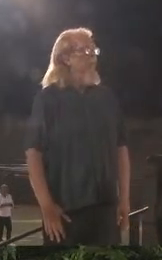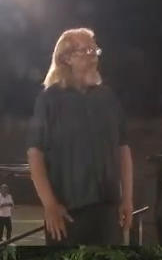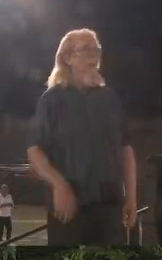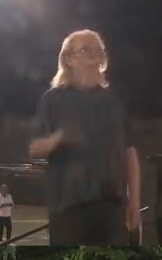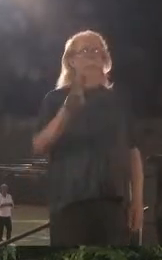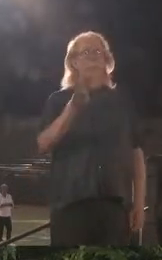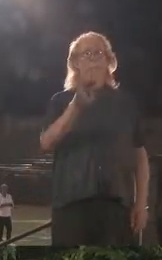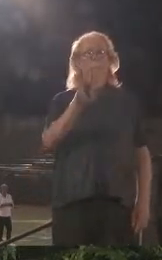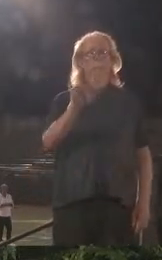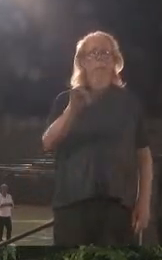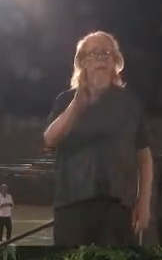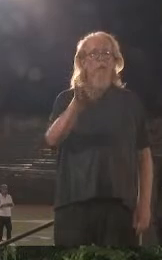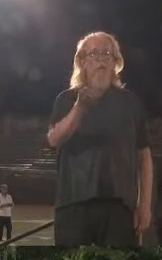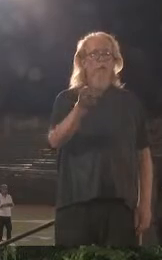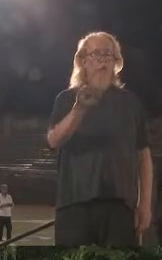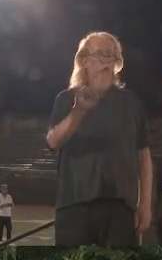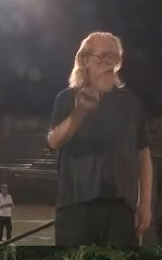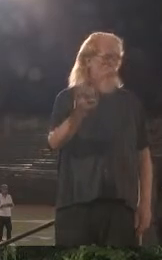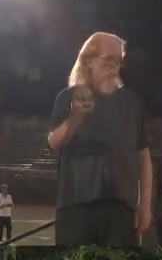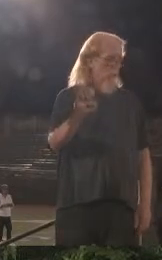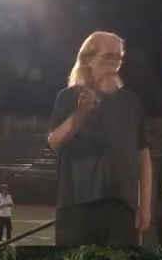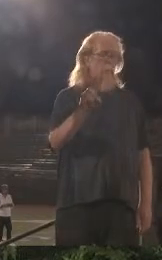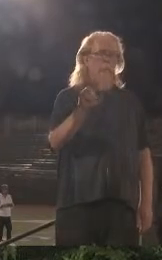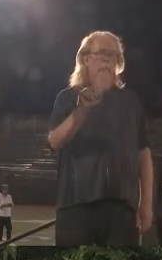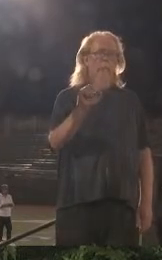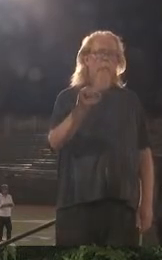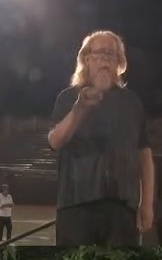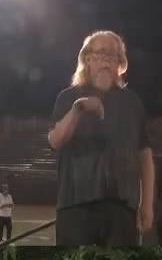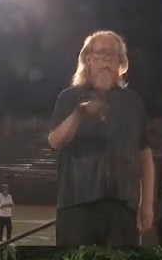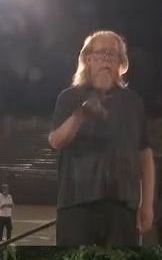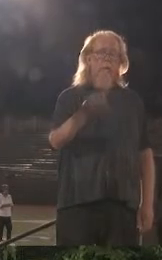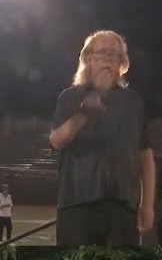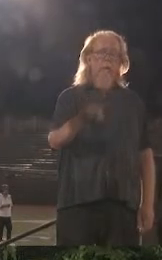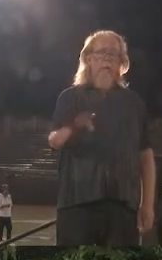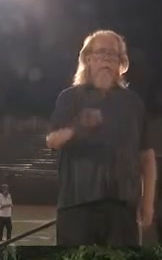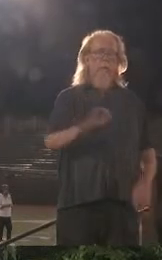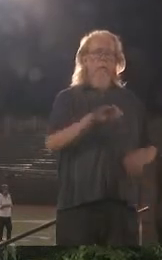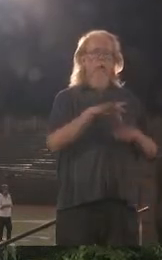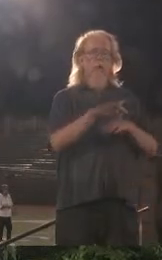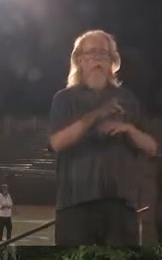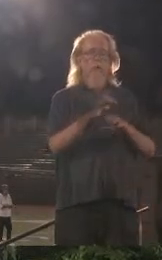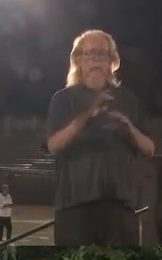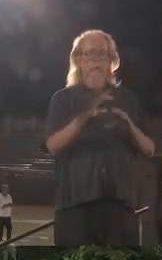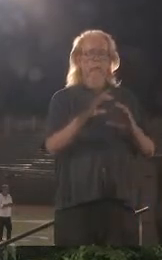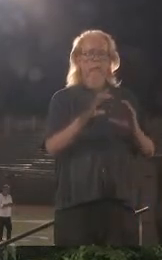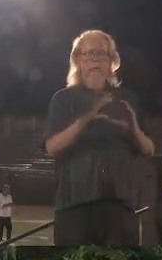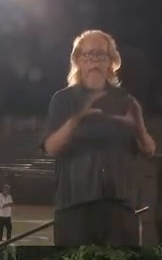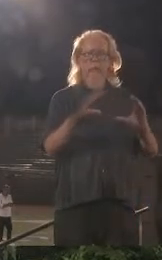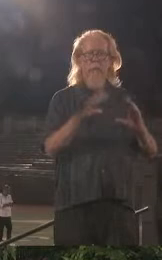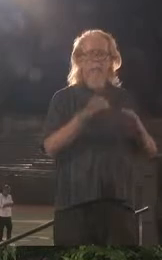Billy Joe Vasquez Jr. earned a certification in Autodesk Revit.